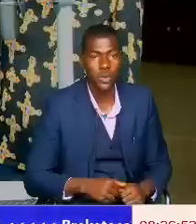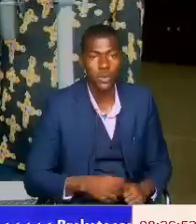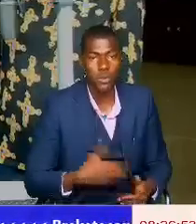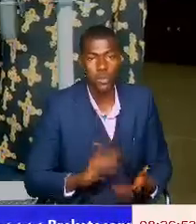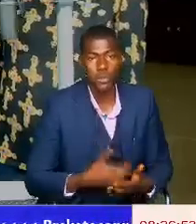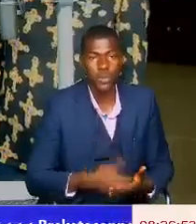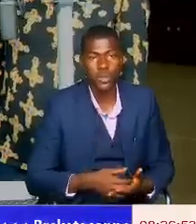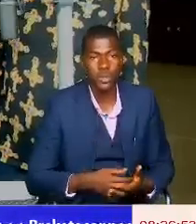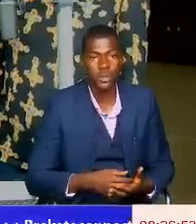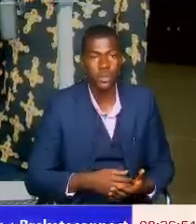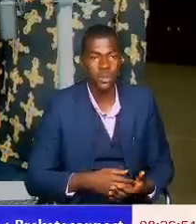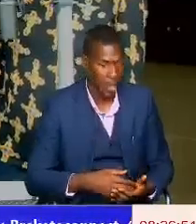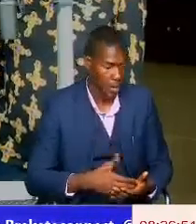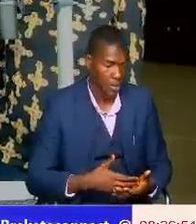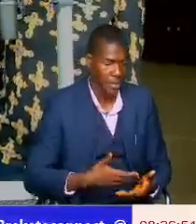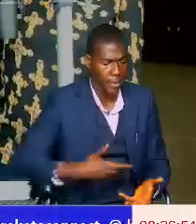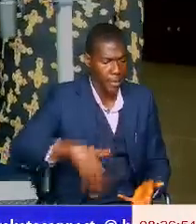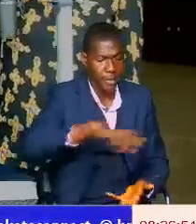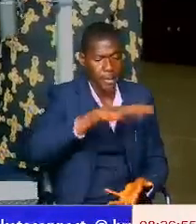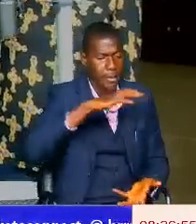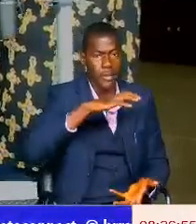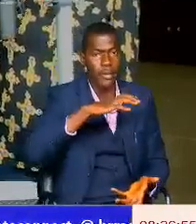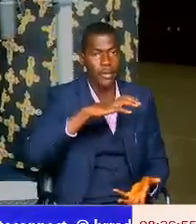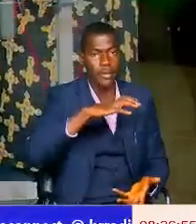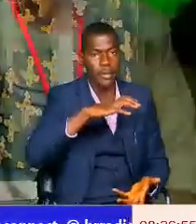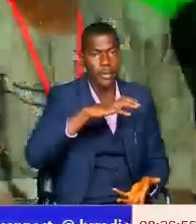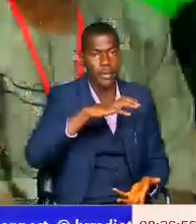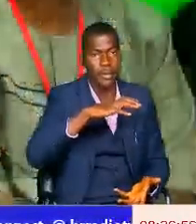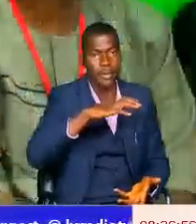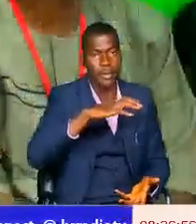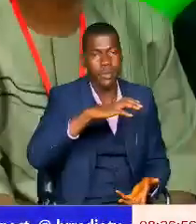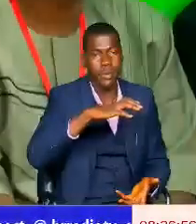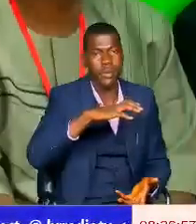What it be that way that they give person away their transfer? Yeah?